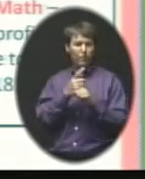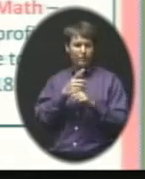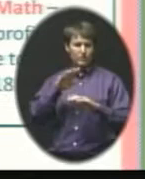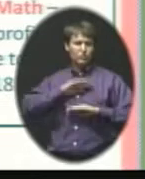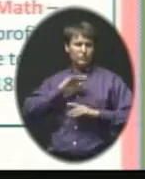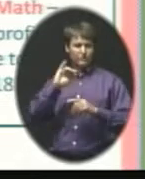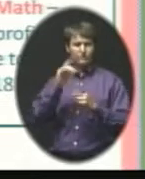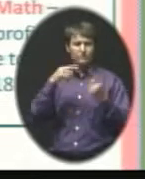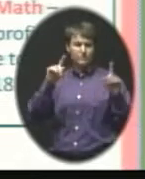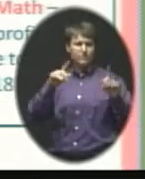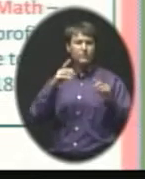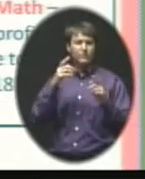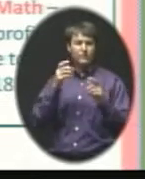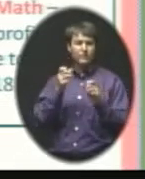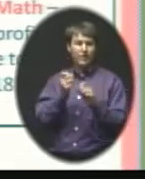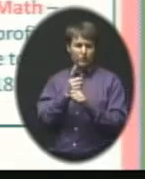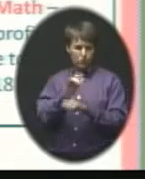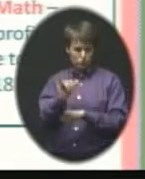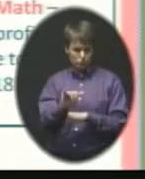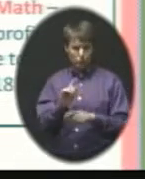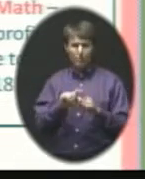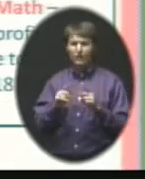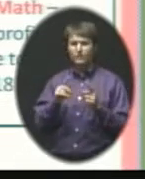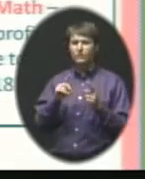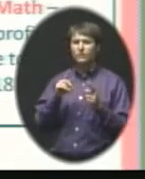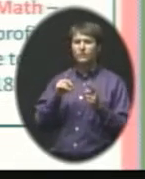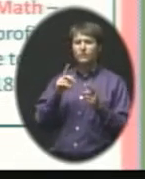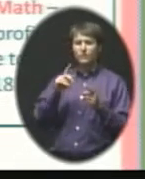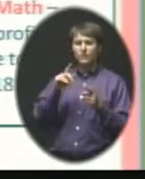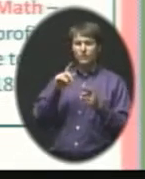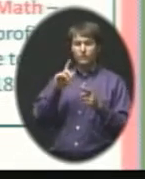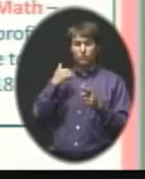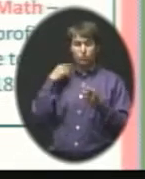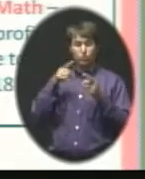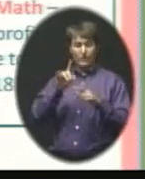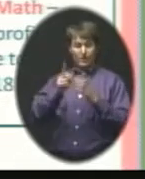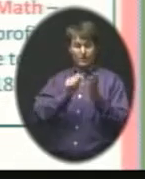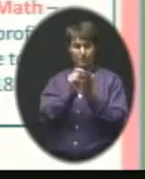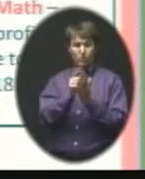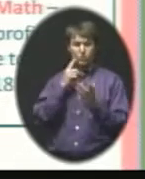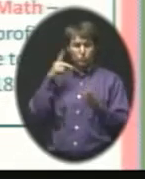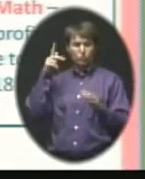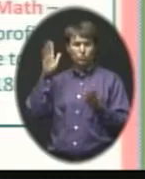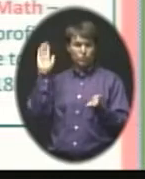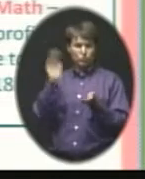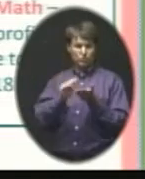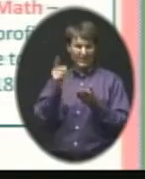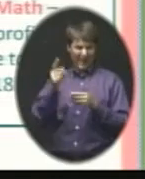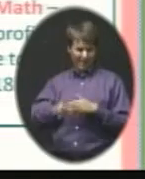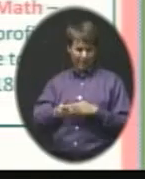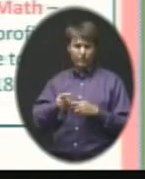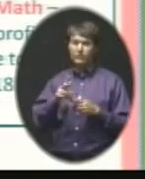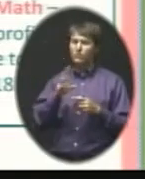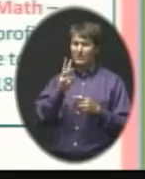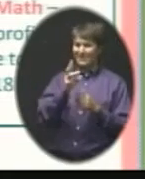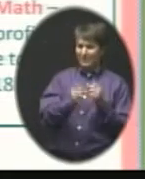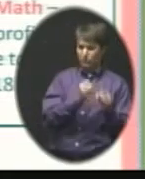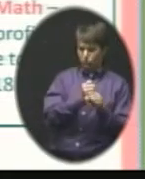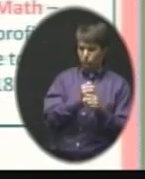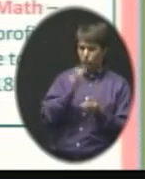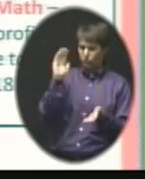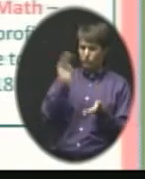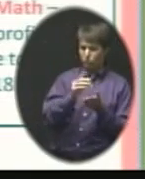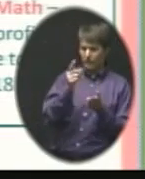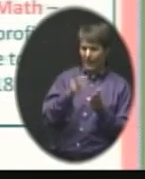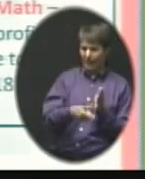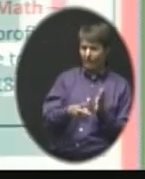over a 6-year time period, reduce that in half. Same goes for all of our schools. They have 6 years to reduce in half. So that's